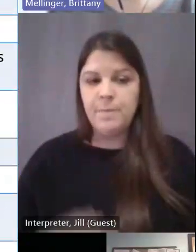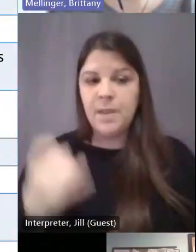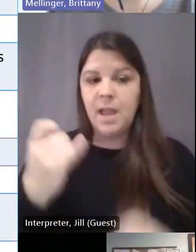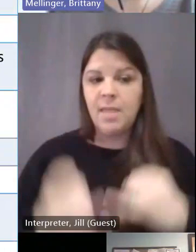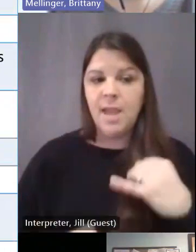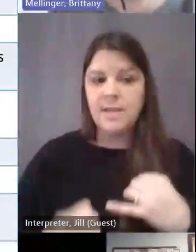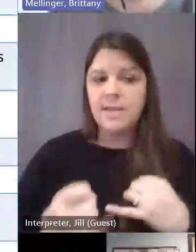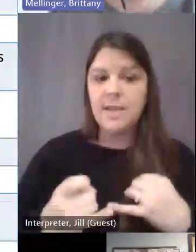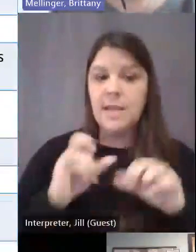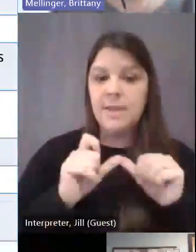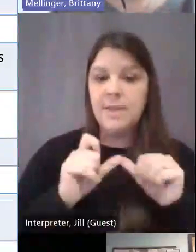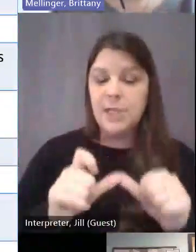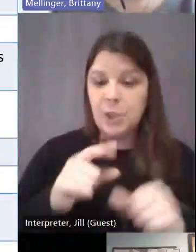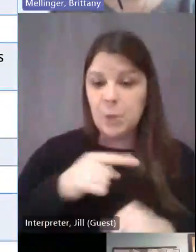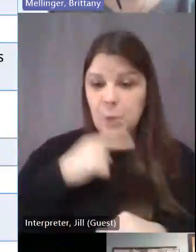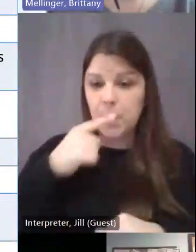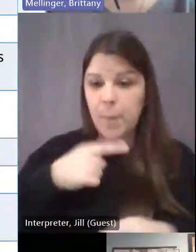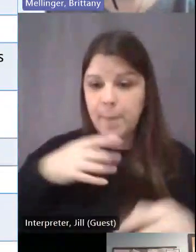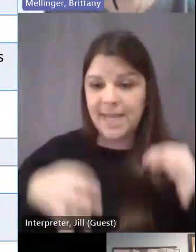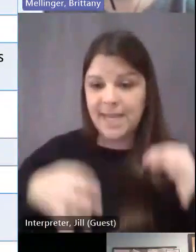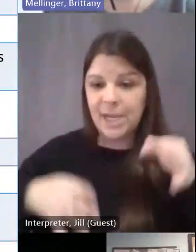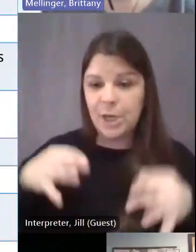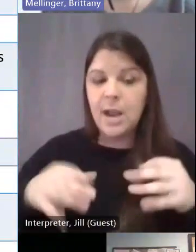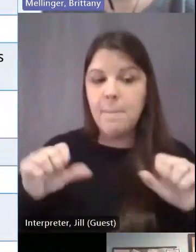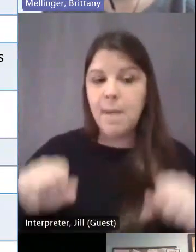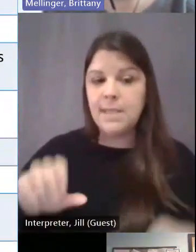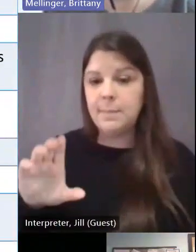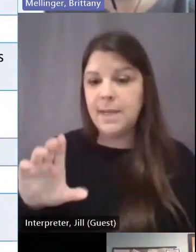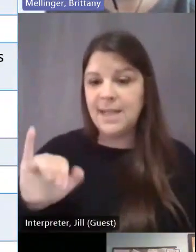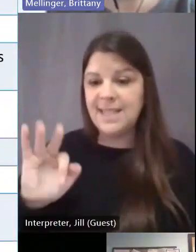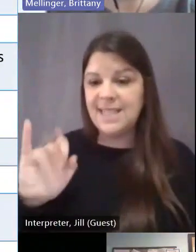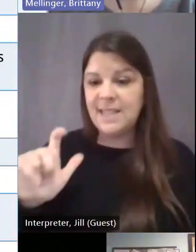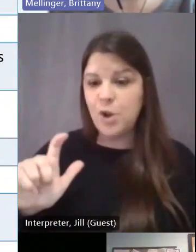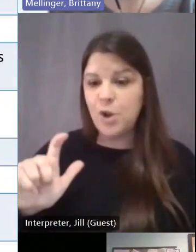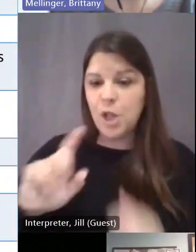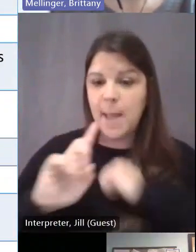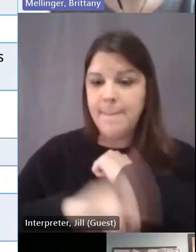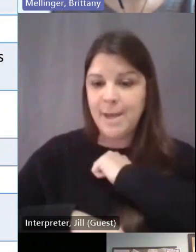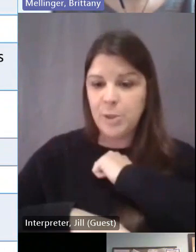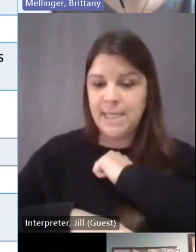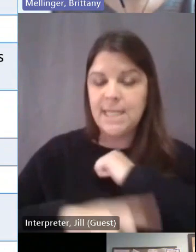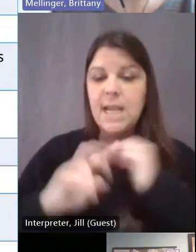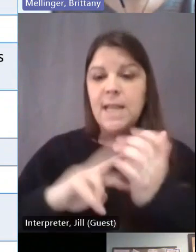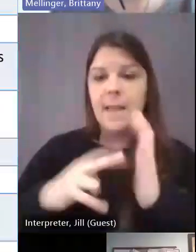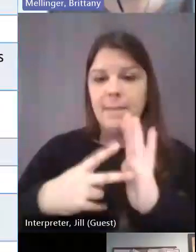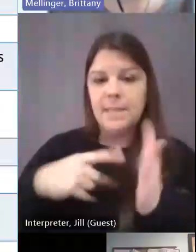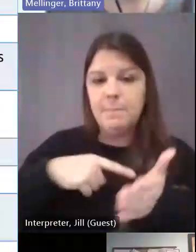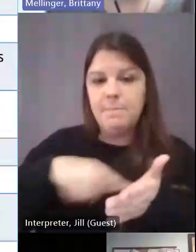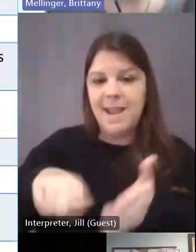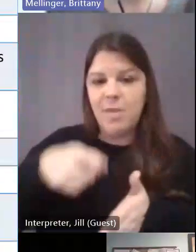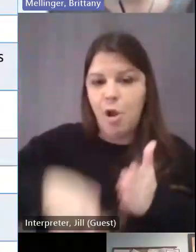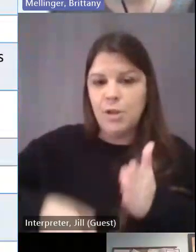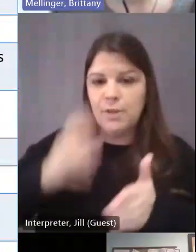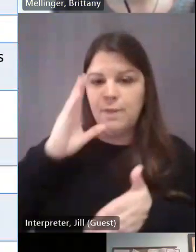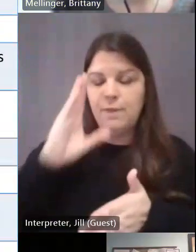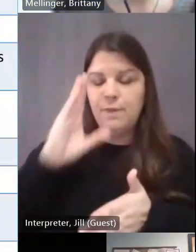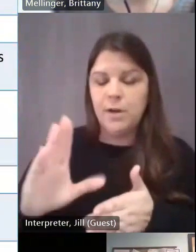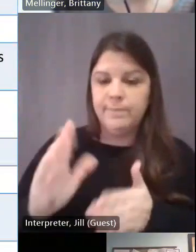a case proceeds to public hearing, there may be a civil penalty that's assessed, and that's simply paying the cost for violating our state